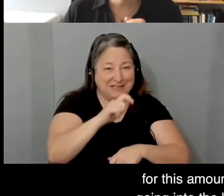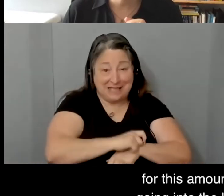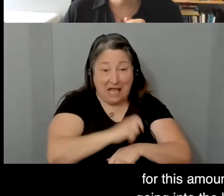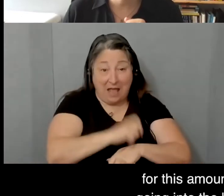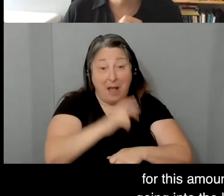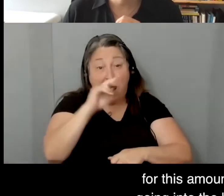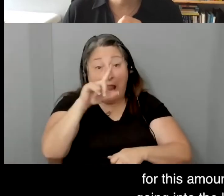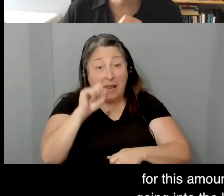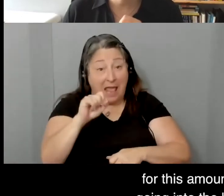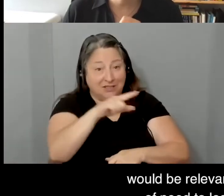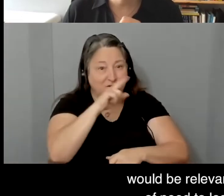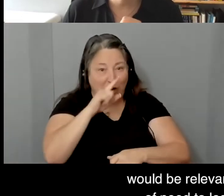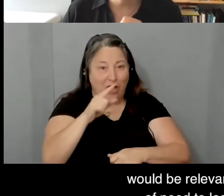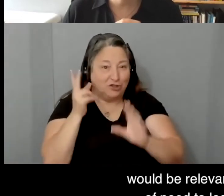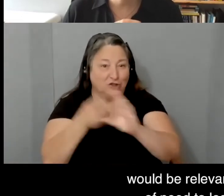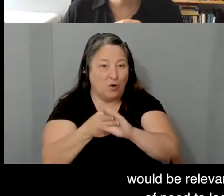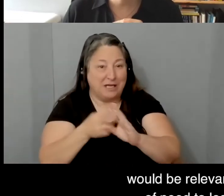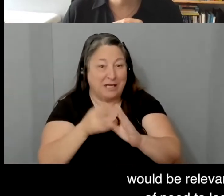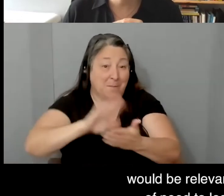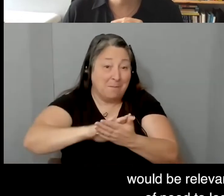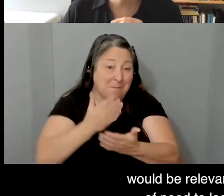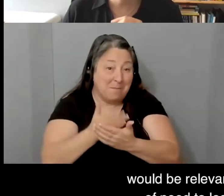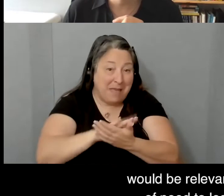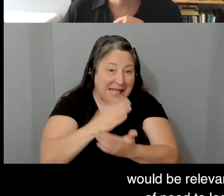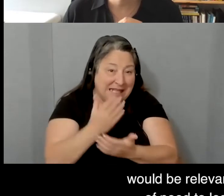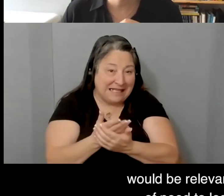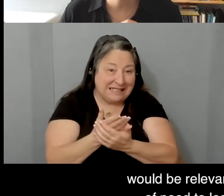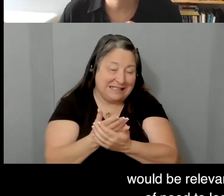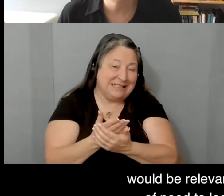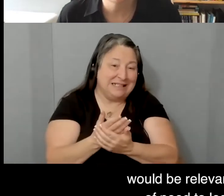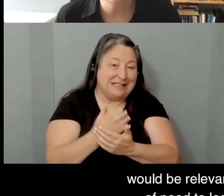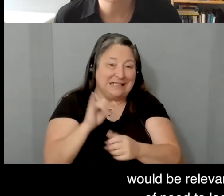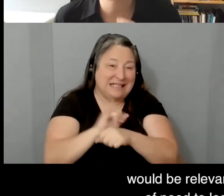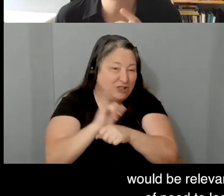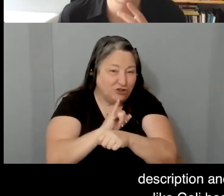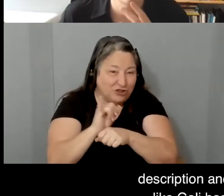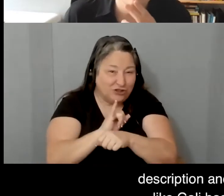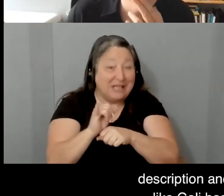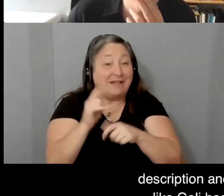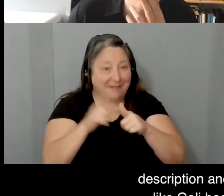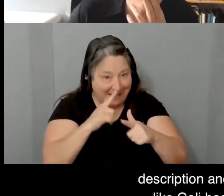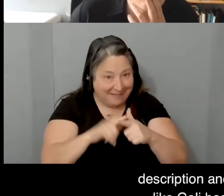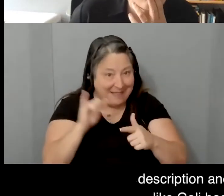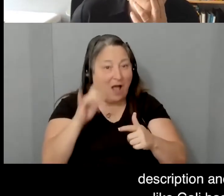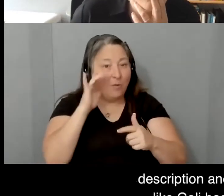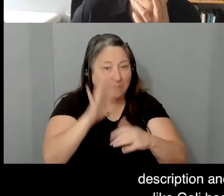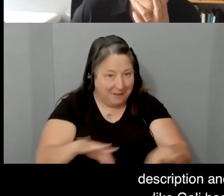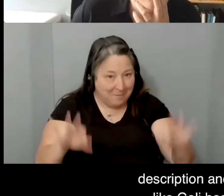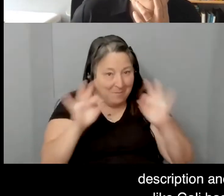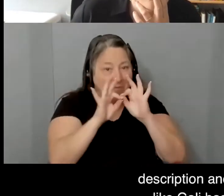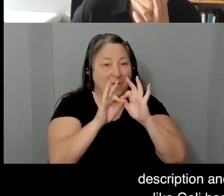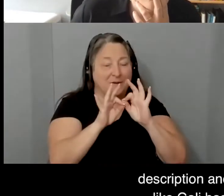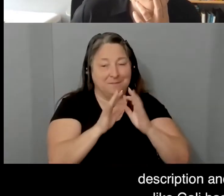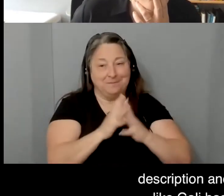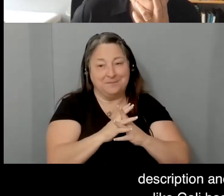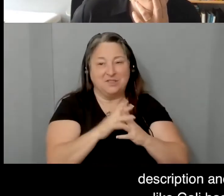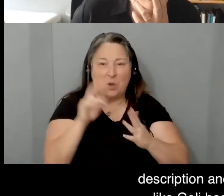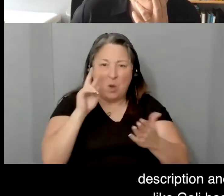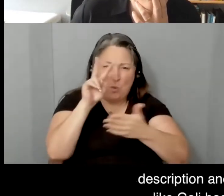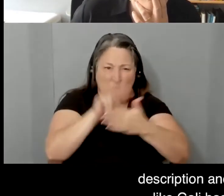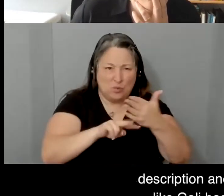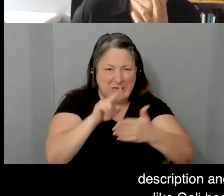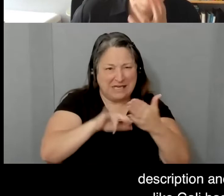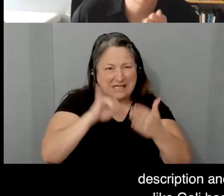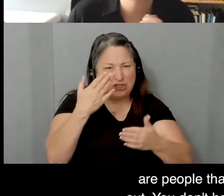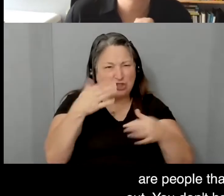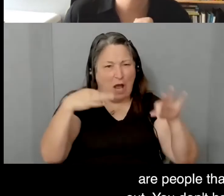going into the baking industry, then that would be relevant, so you kind of need to look specifically at the job description and build it from there. And like Gali has